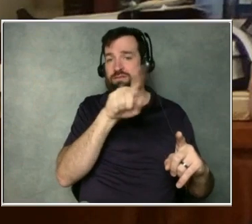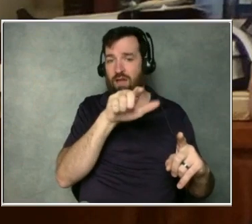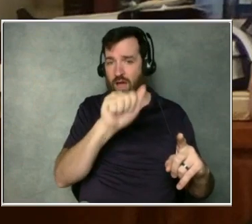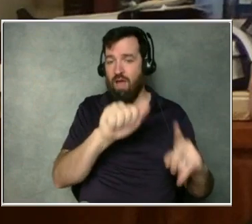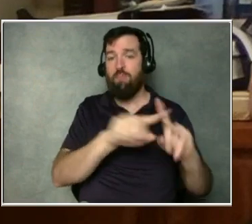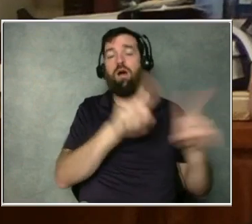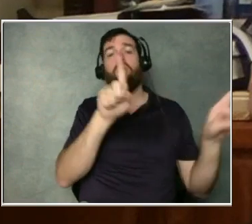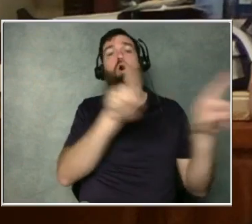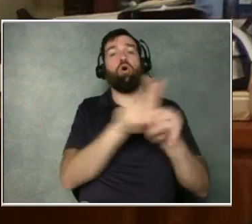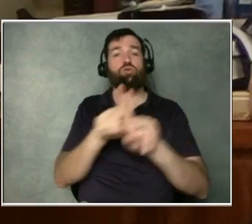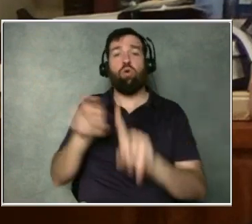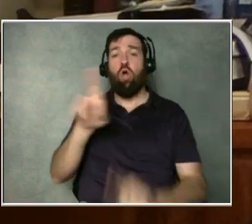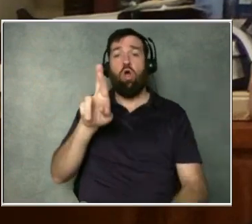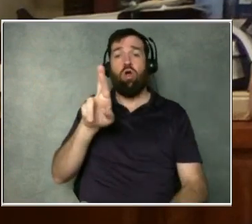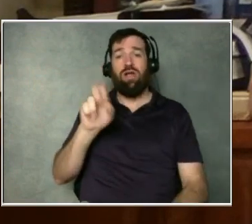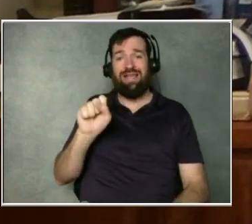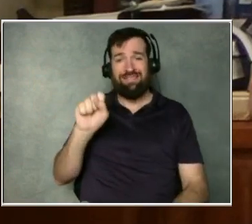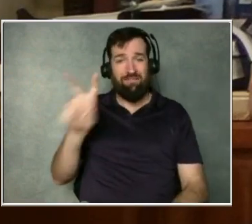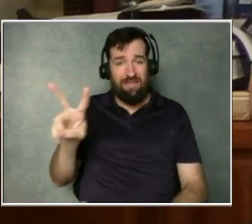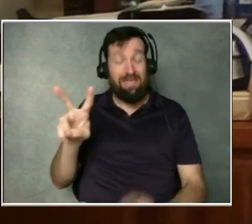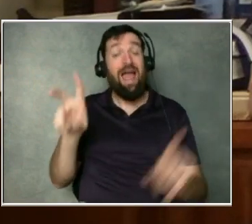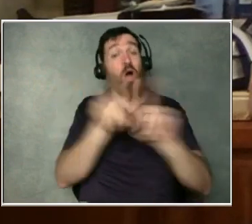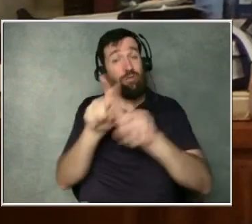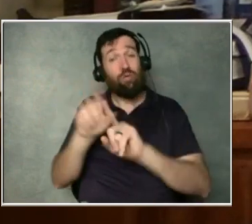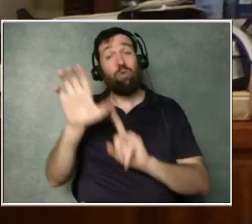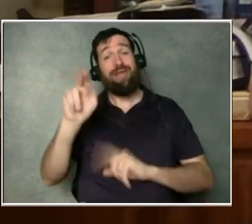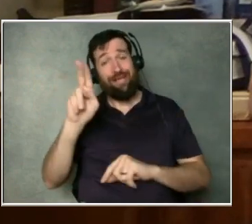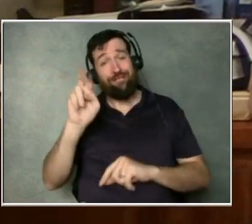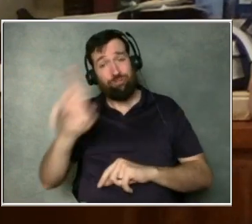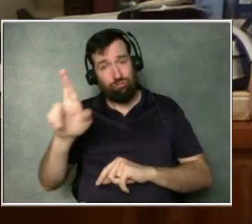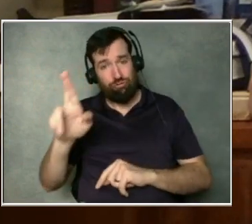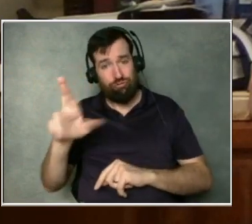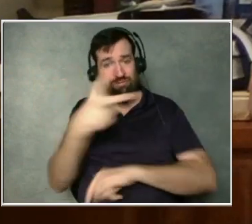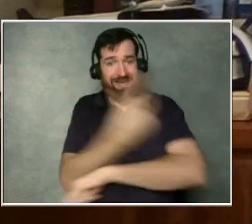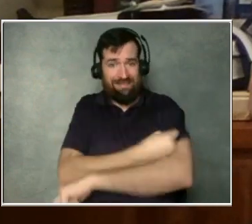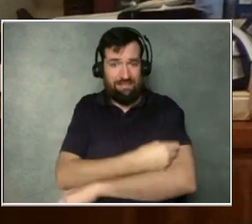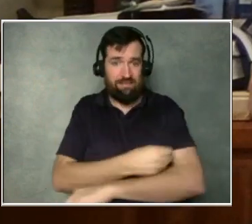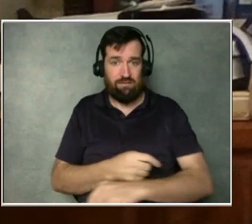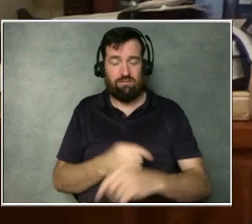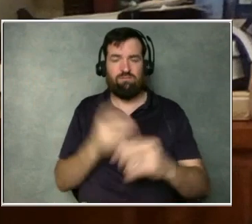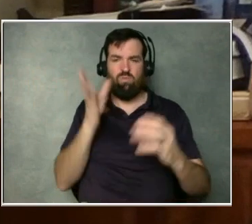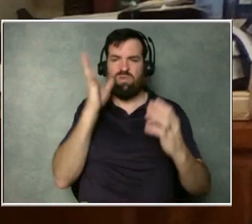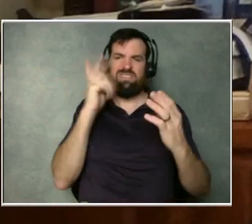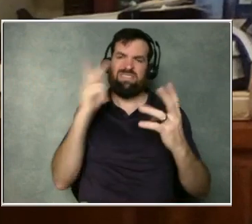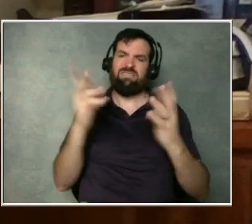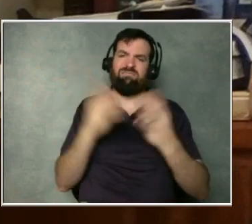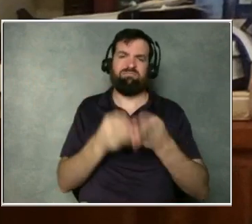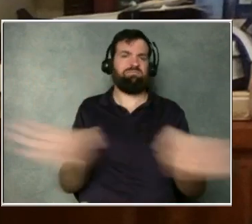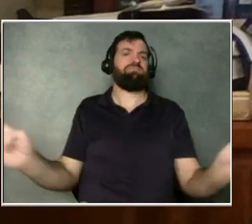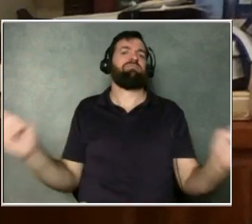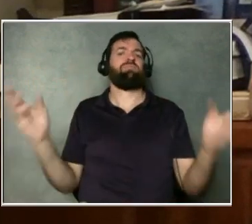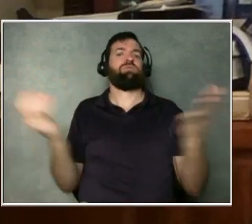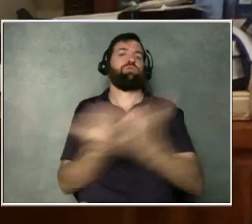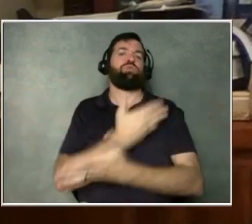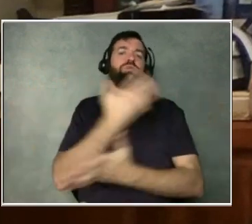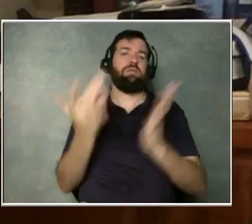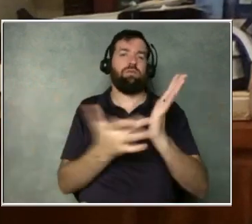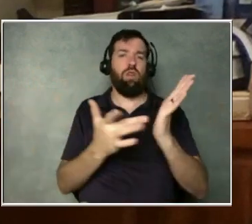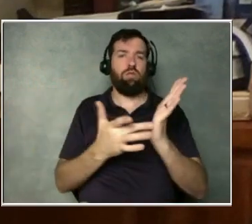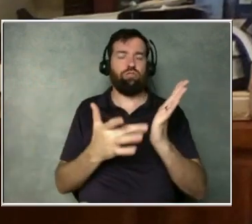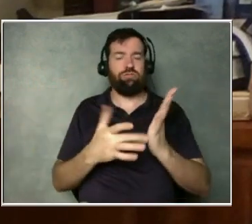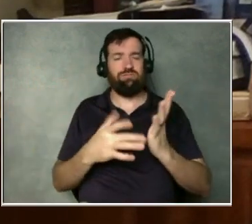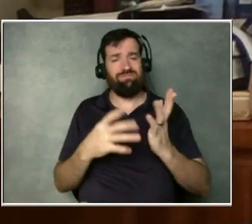and cancer vaccines. So I think we're going to see widespread applications of these new technologies. So it's a